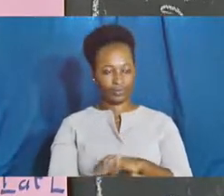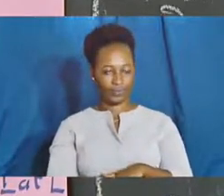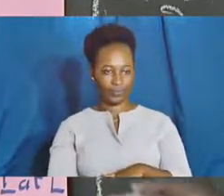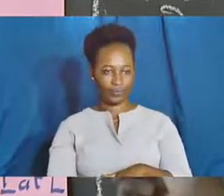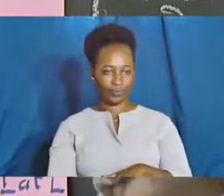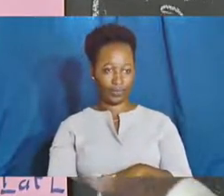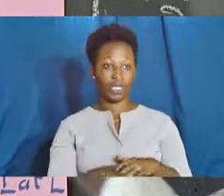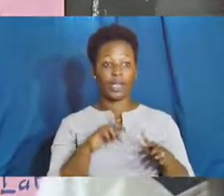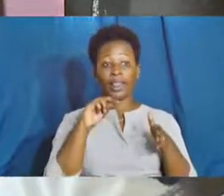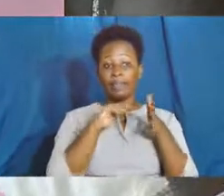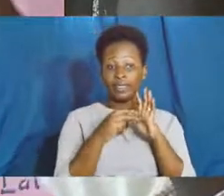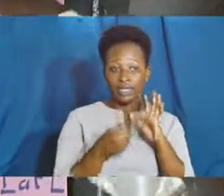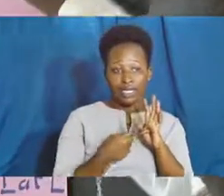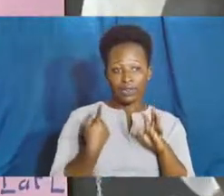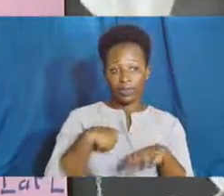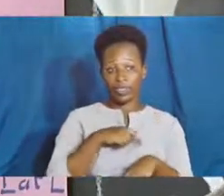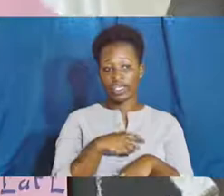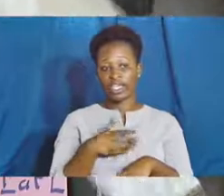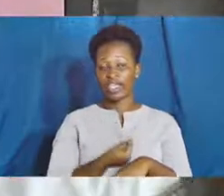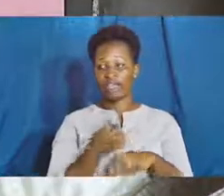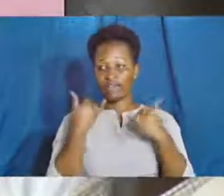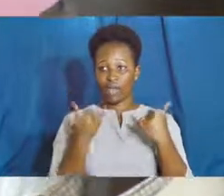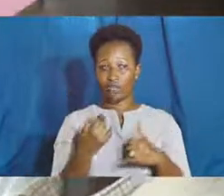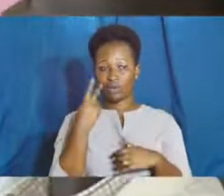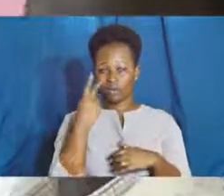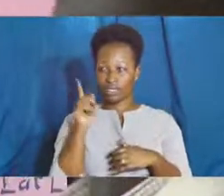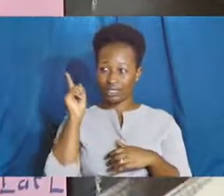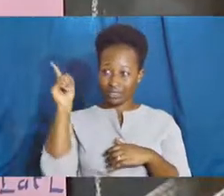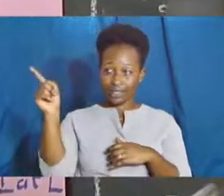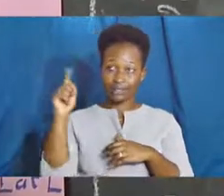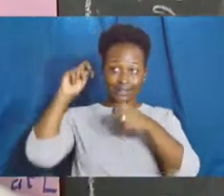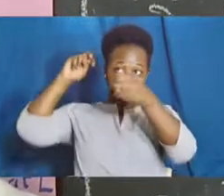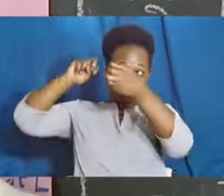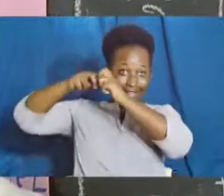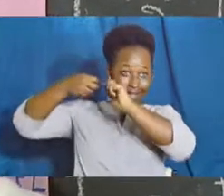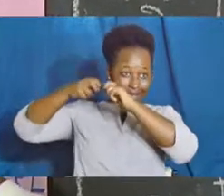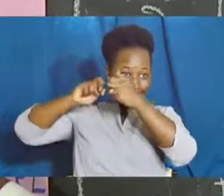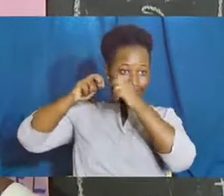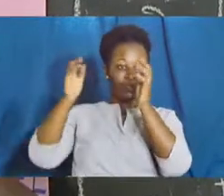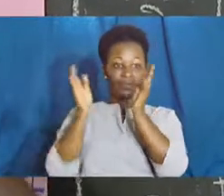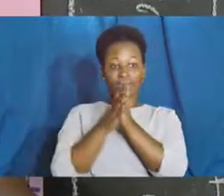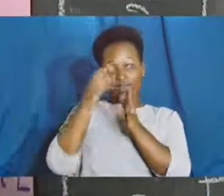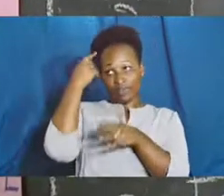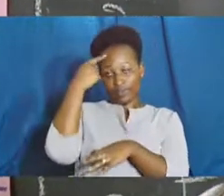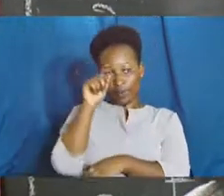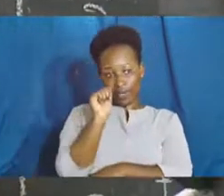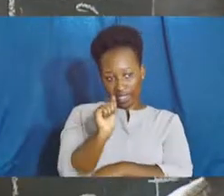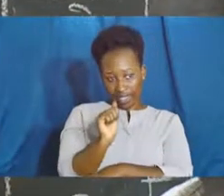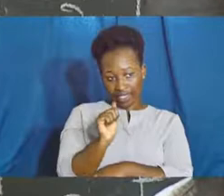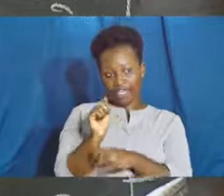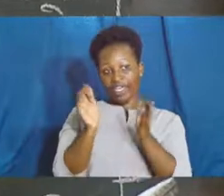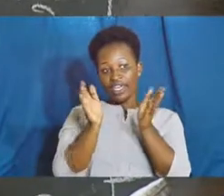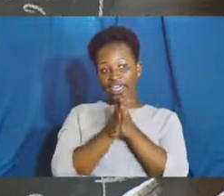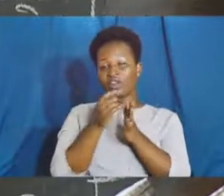that we have now to see this is the current, and that is from A, and then we will